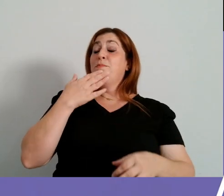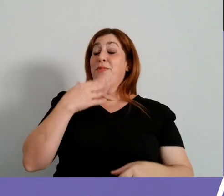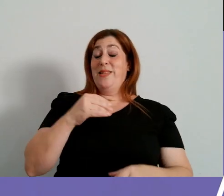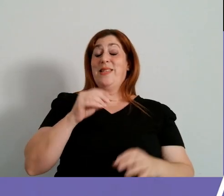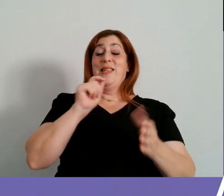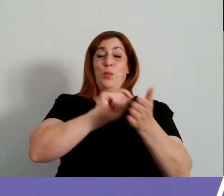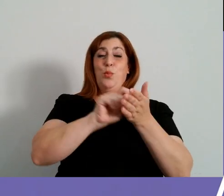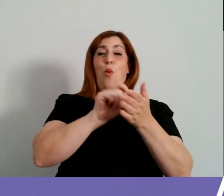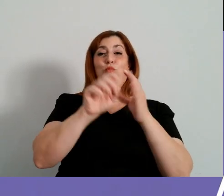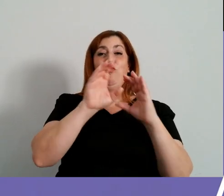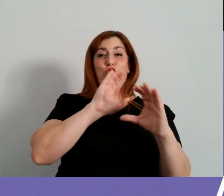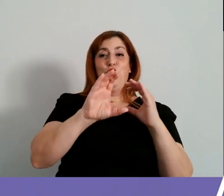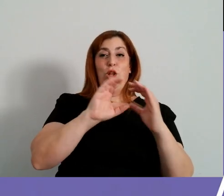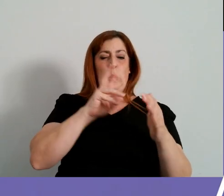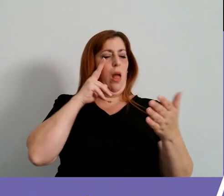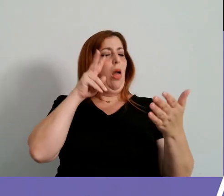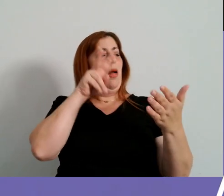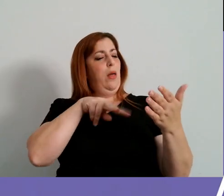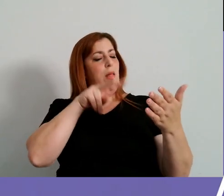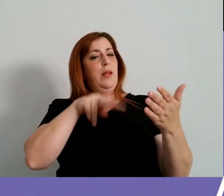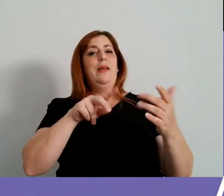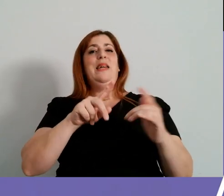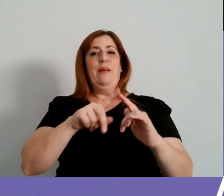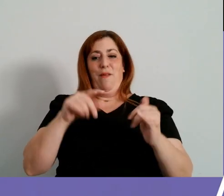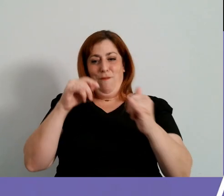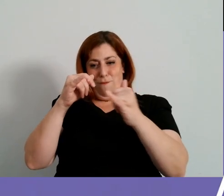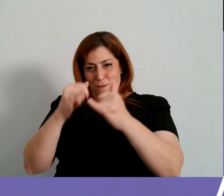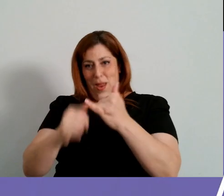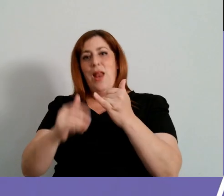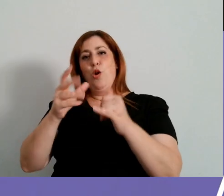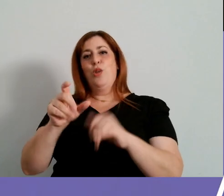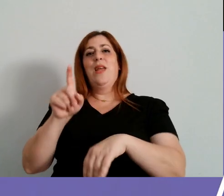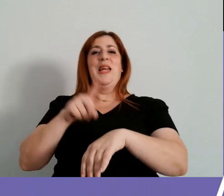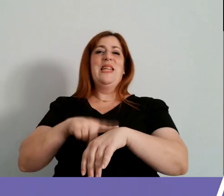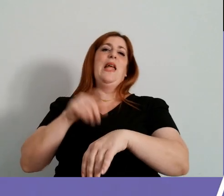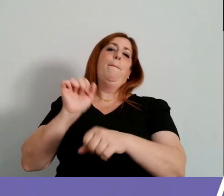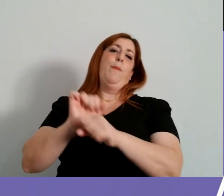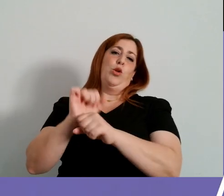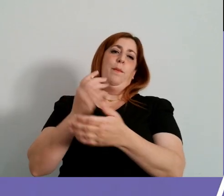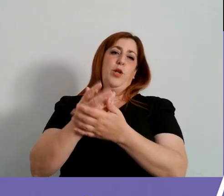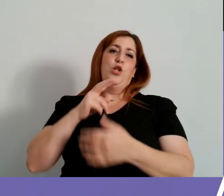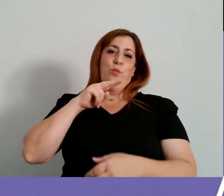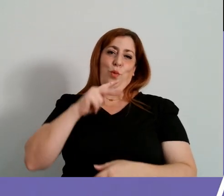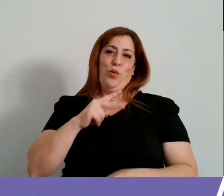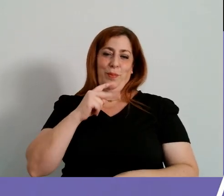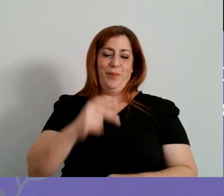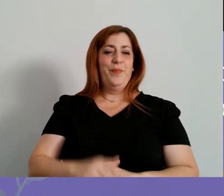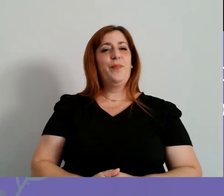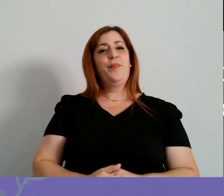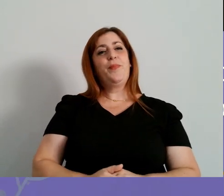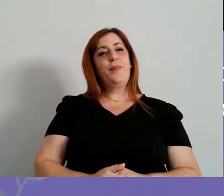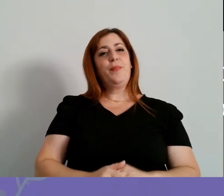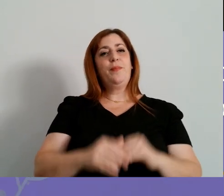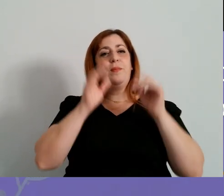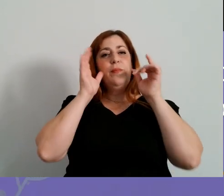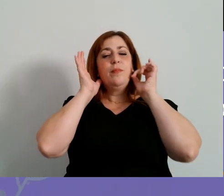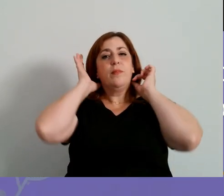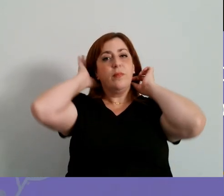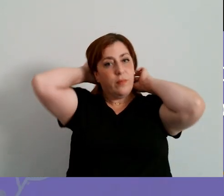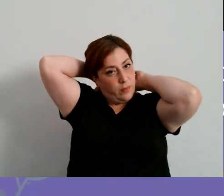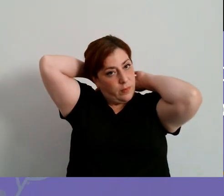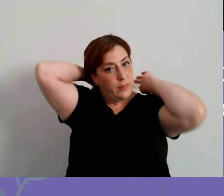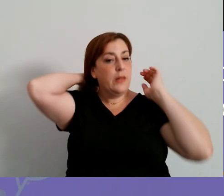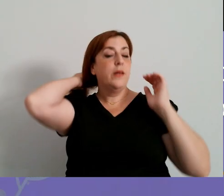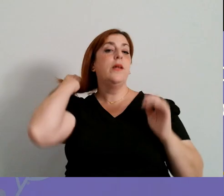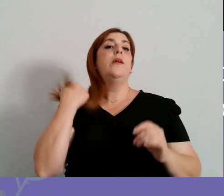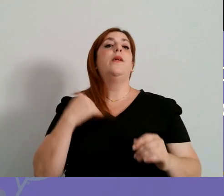I will be keeping an eye out. But again, we have the Q&A at the very end as well. So we